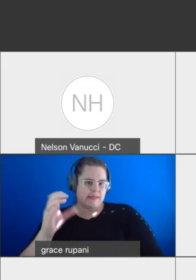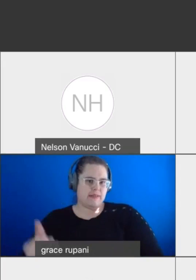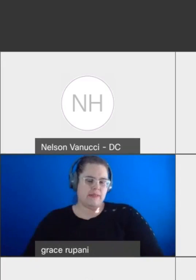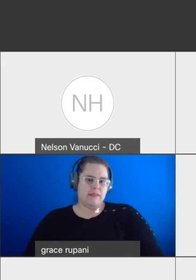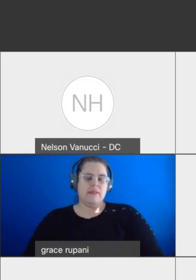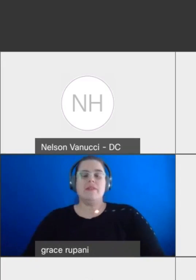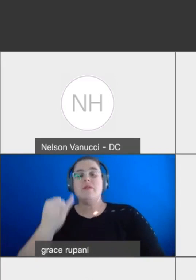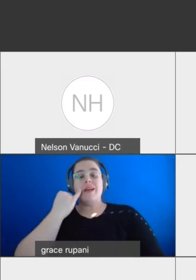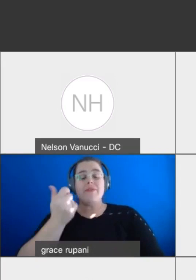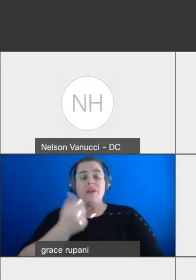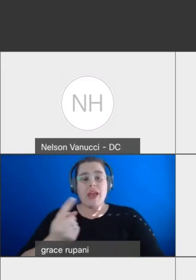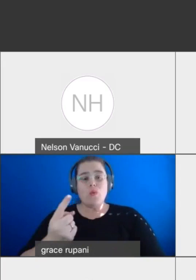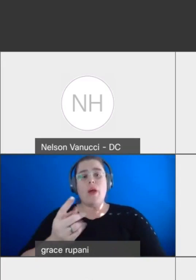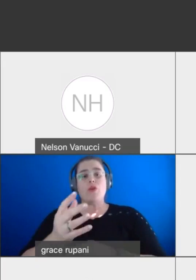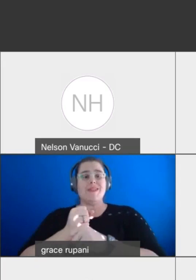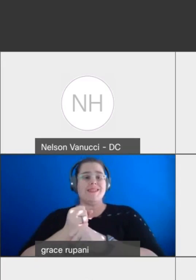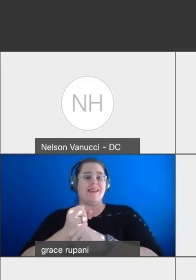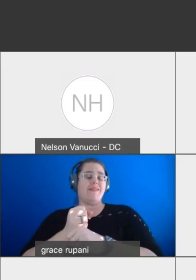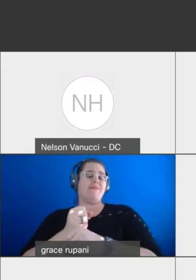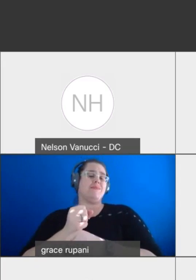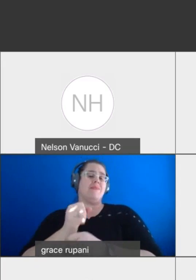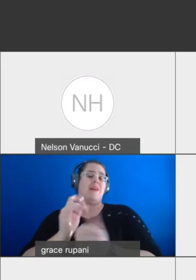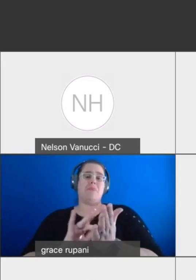care through